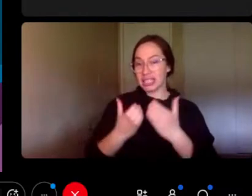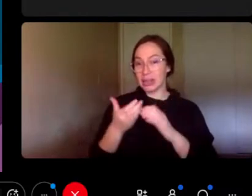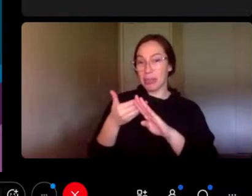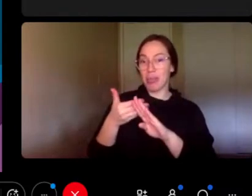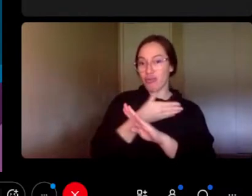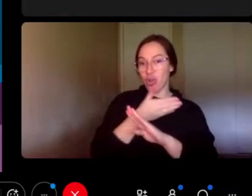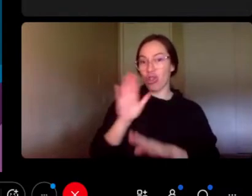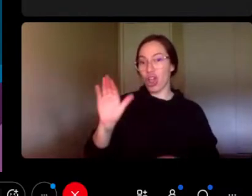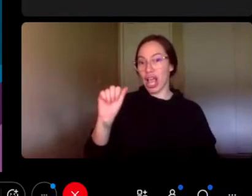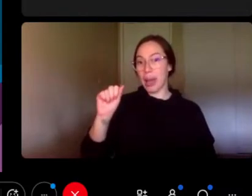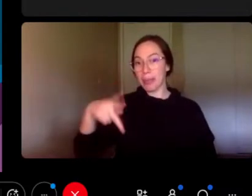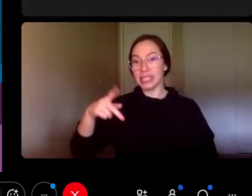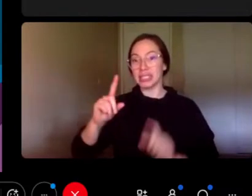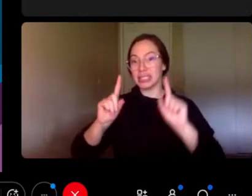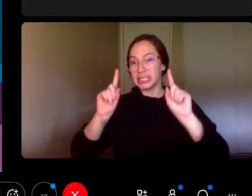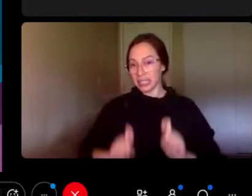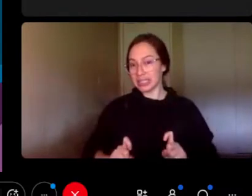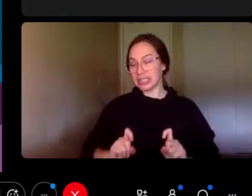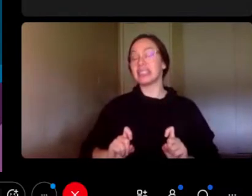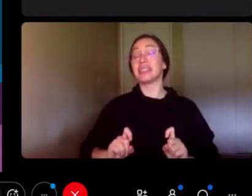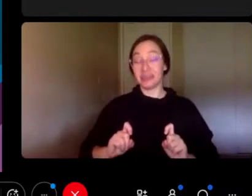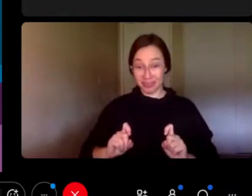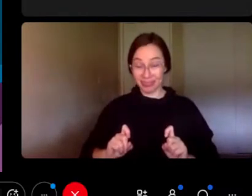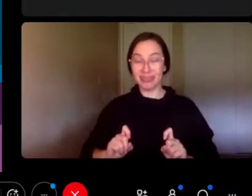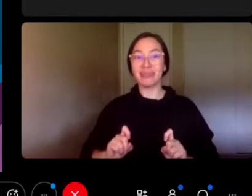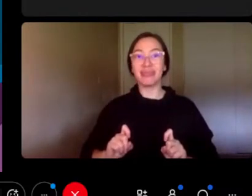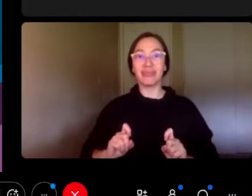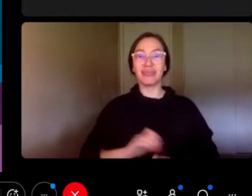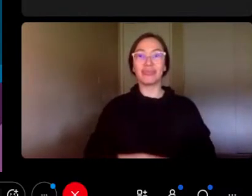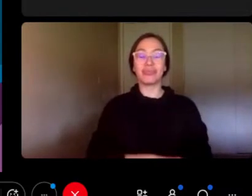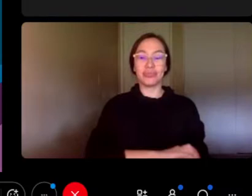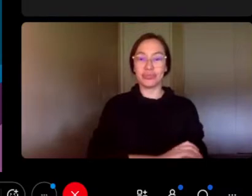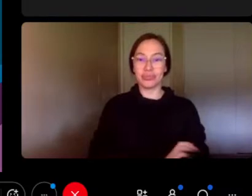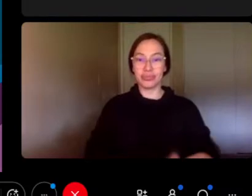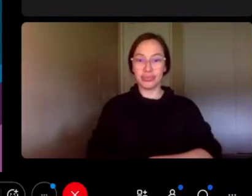their AP test. And they were already